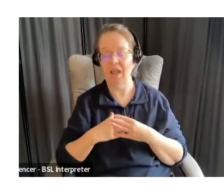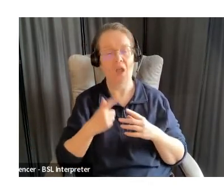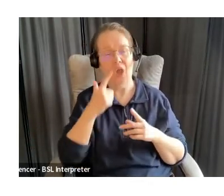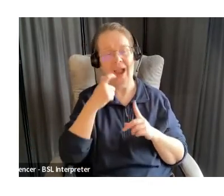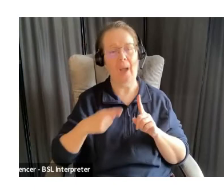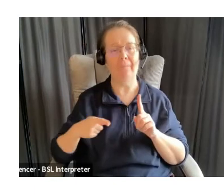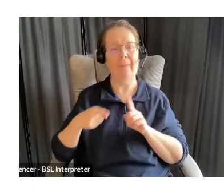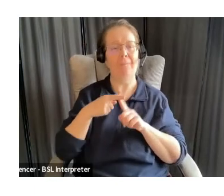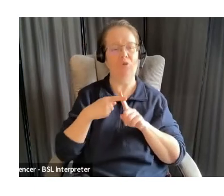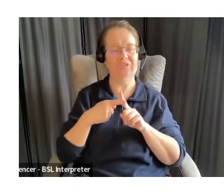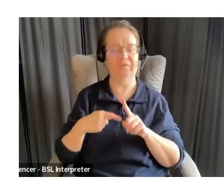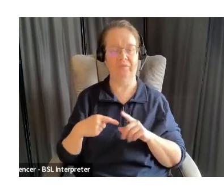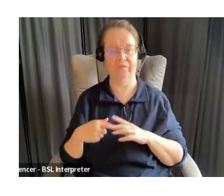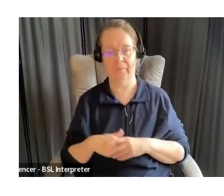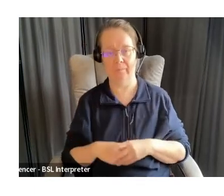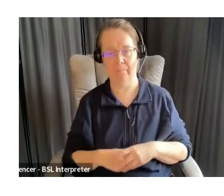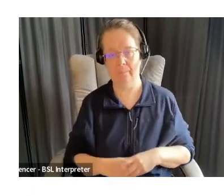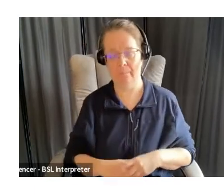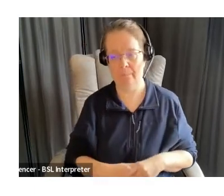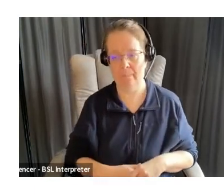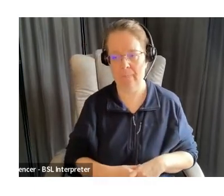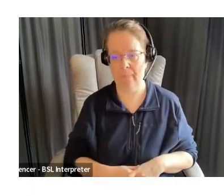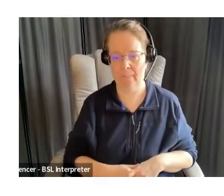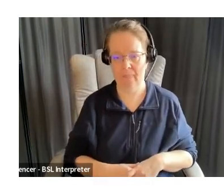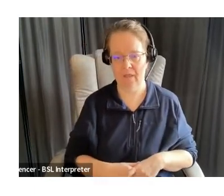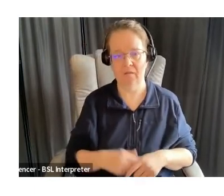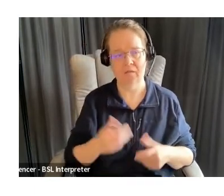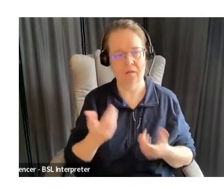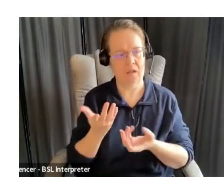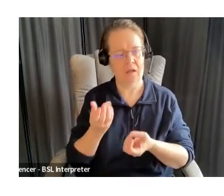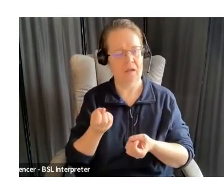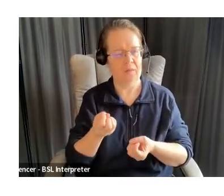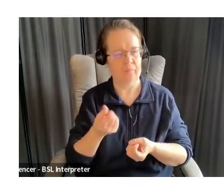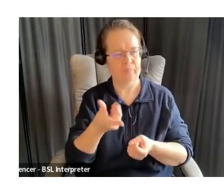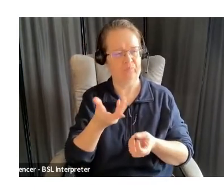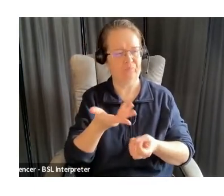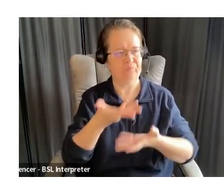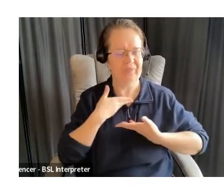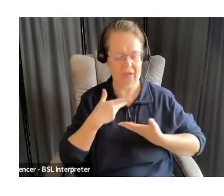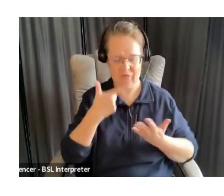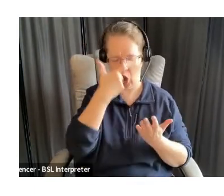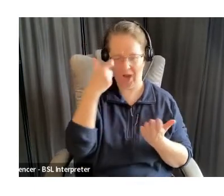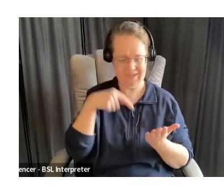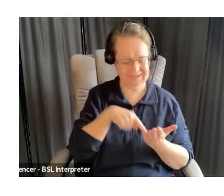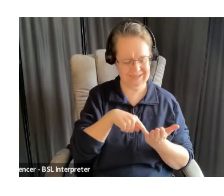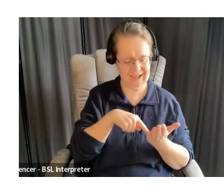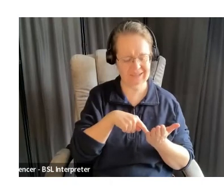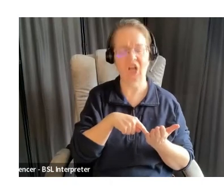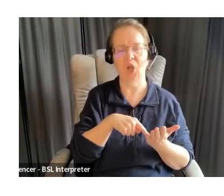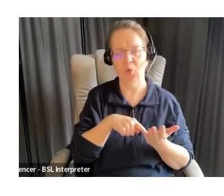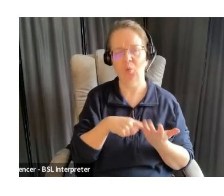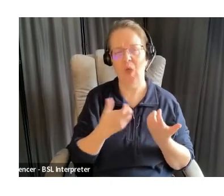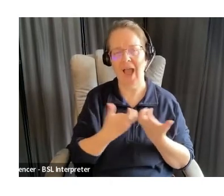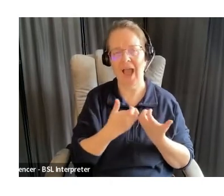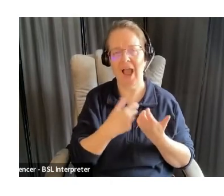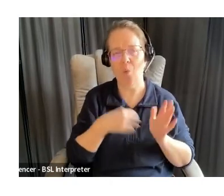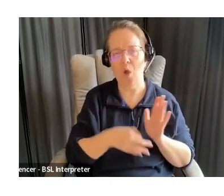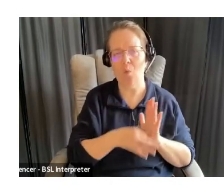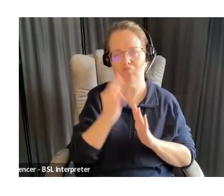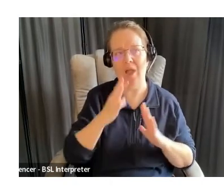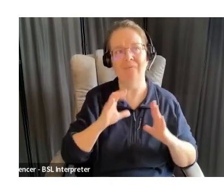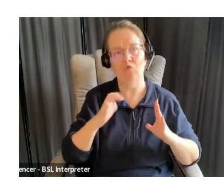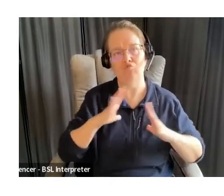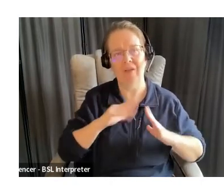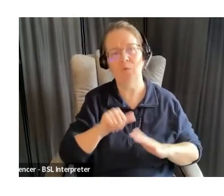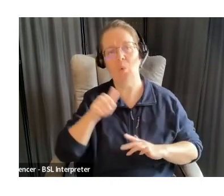positive thing. It allows us to understand how we can improve for our next